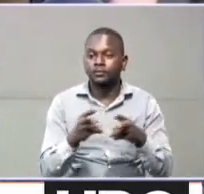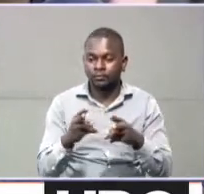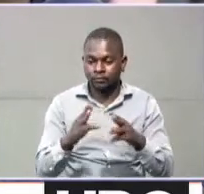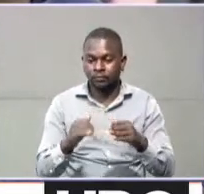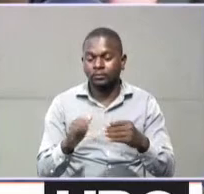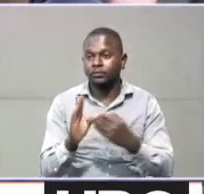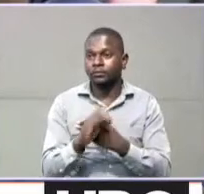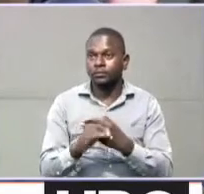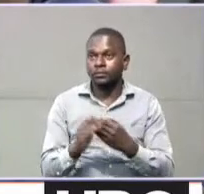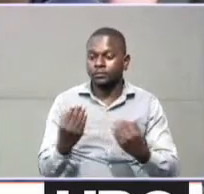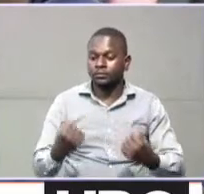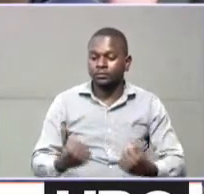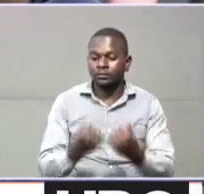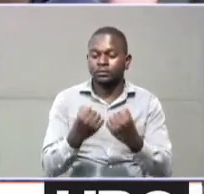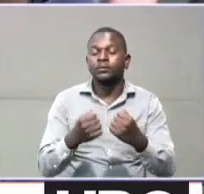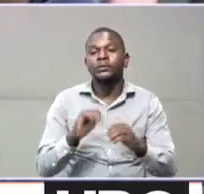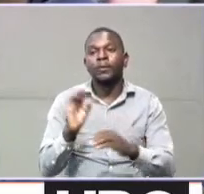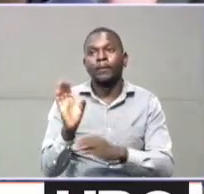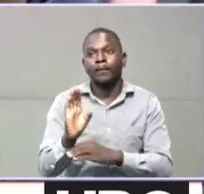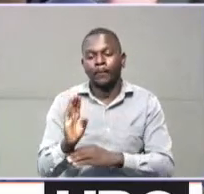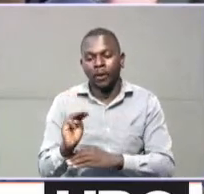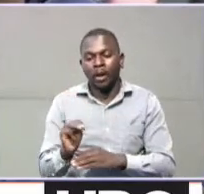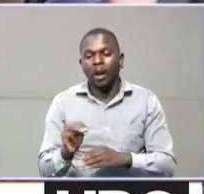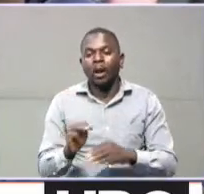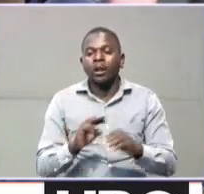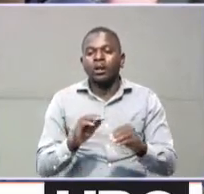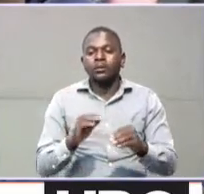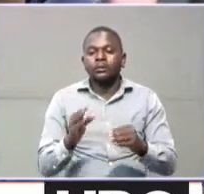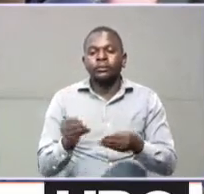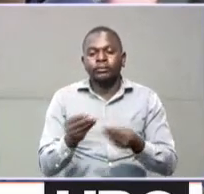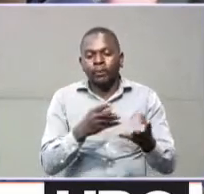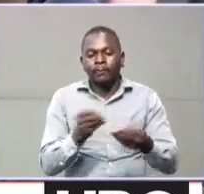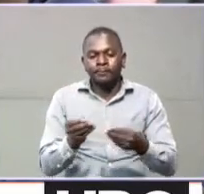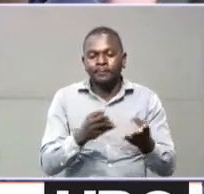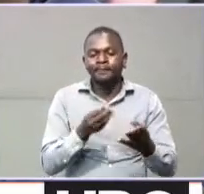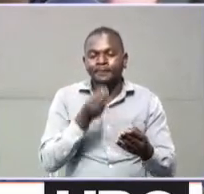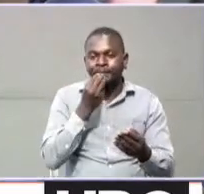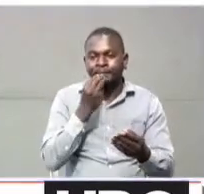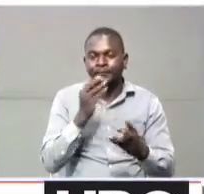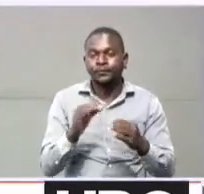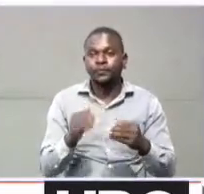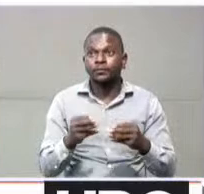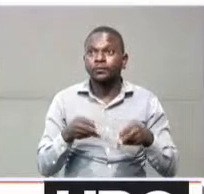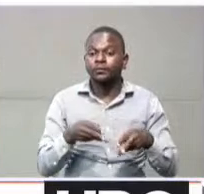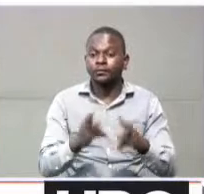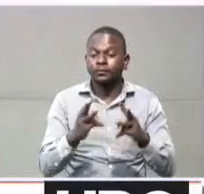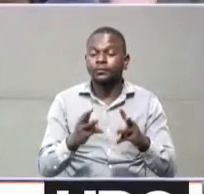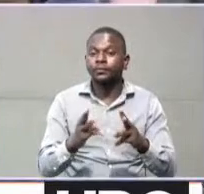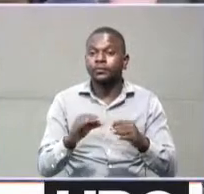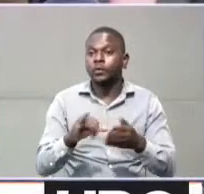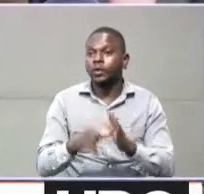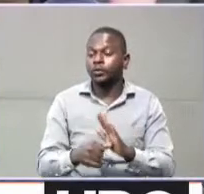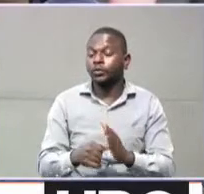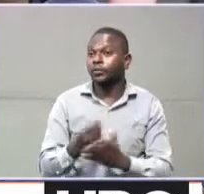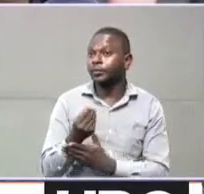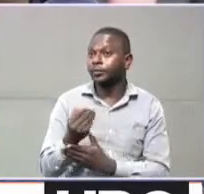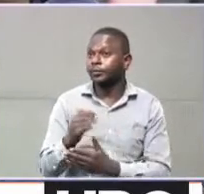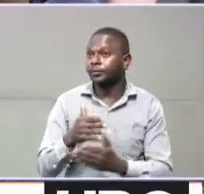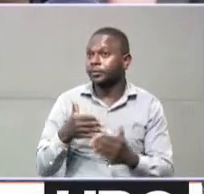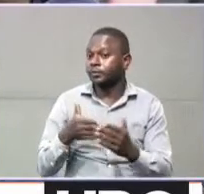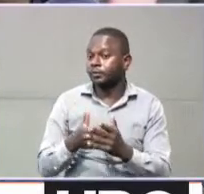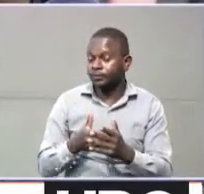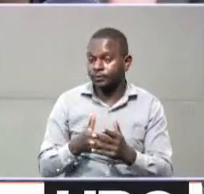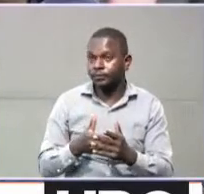disaster management committee managed the relief distribution there was no way the issue of money could affect